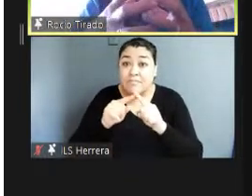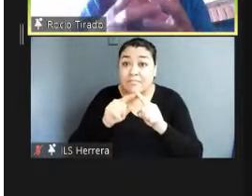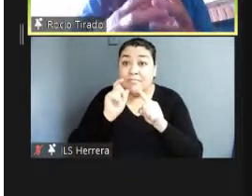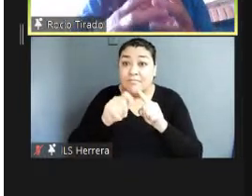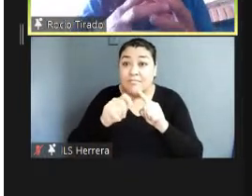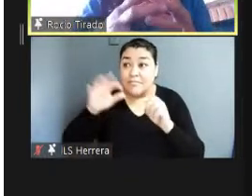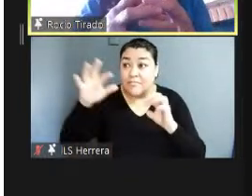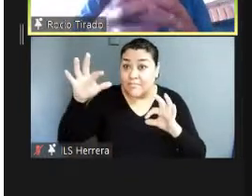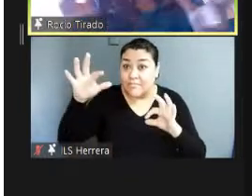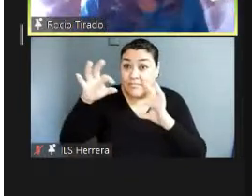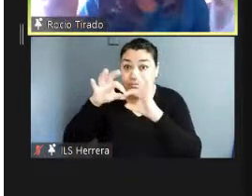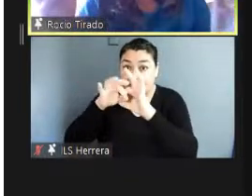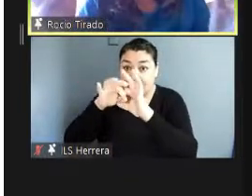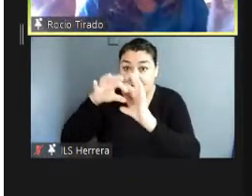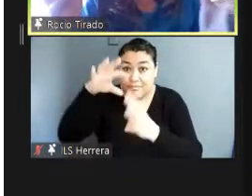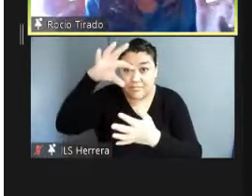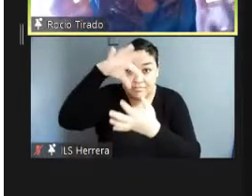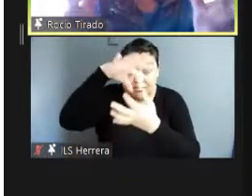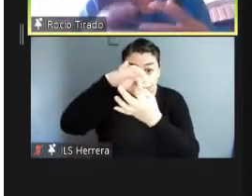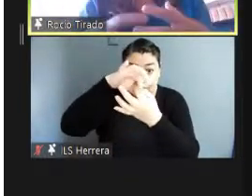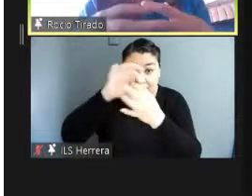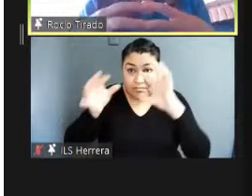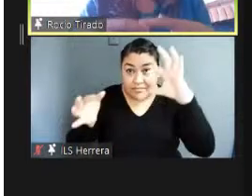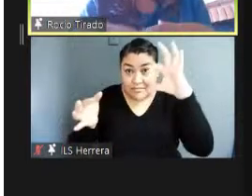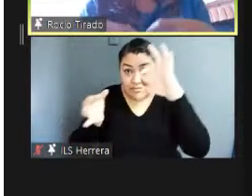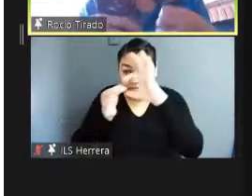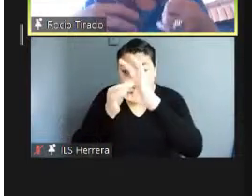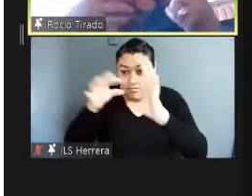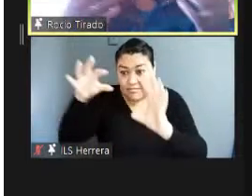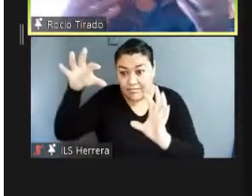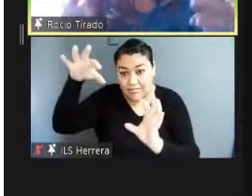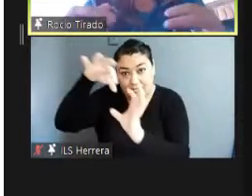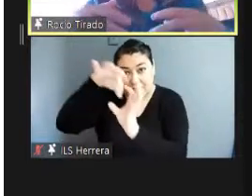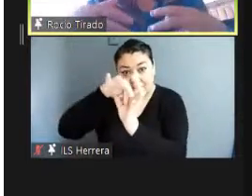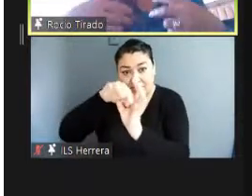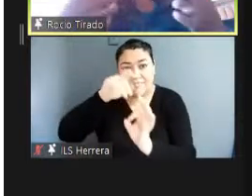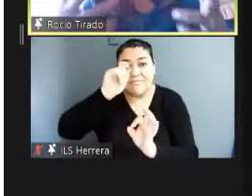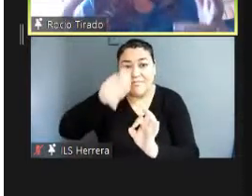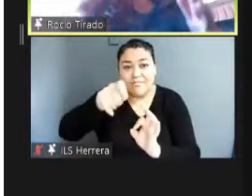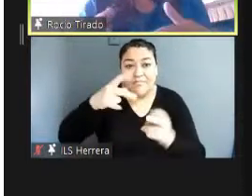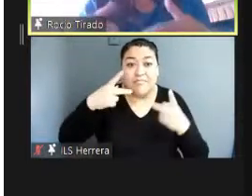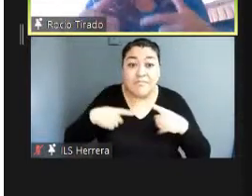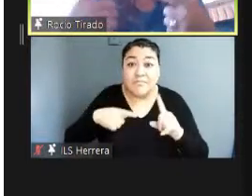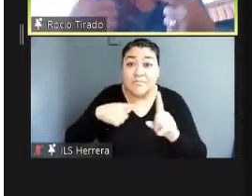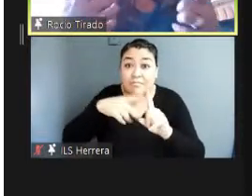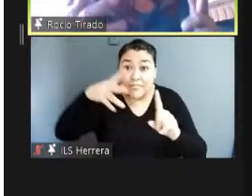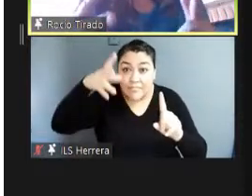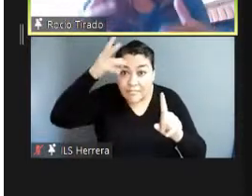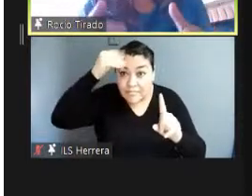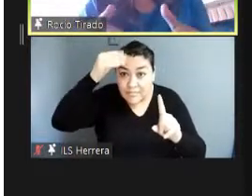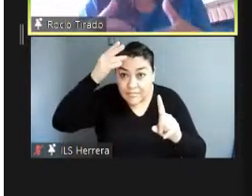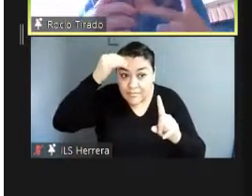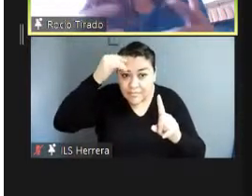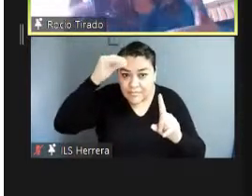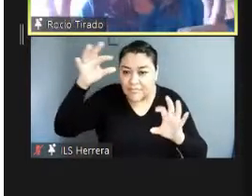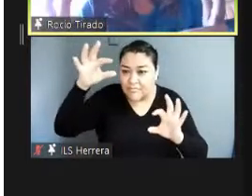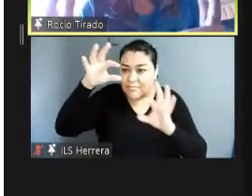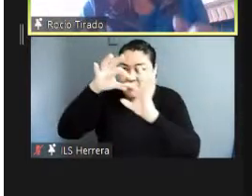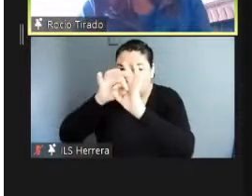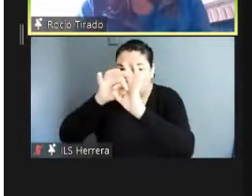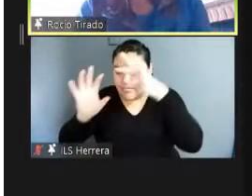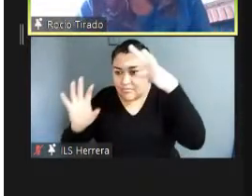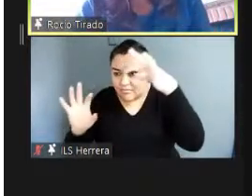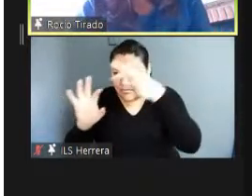network that allows the integration of knowledge based on learning. I'm referring to significant,